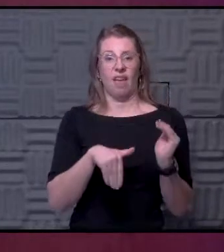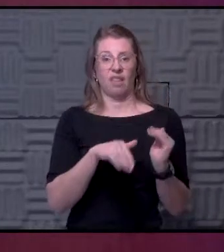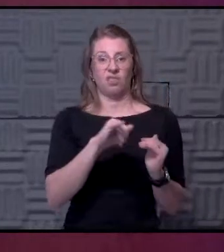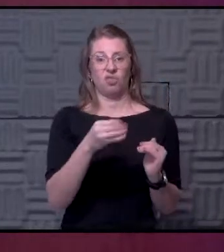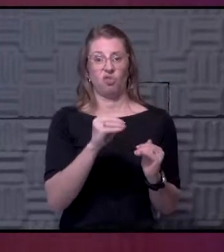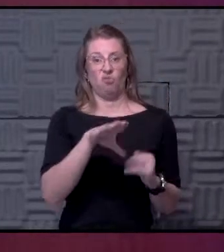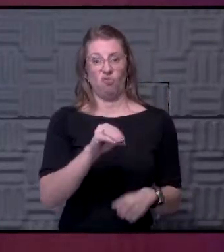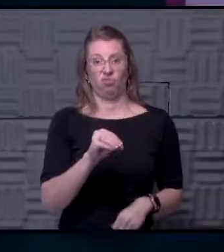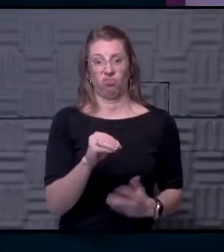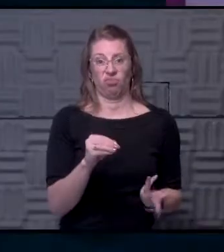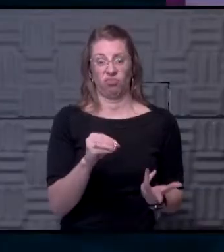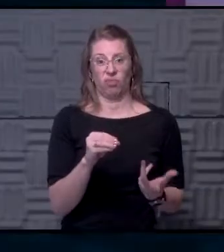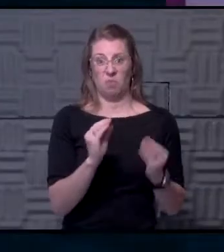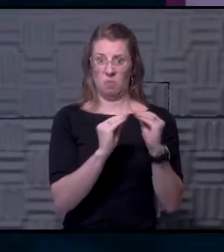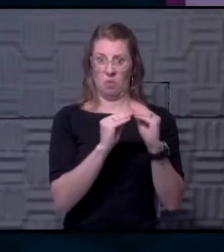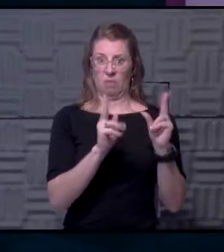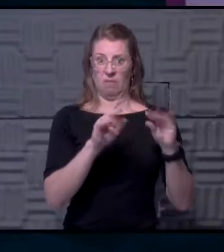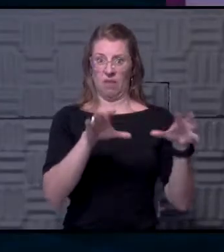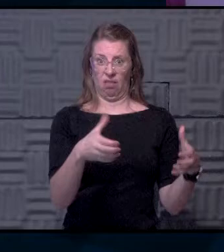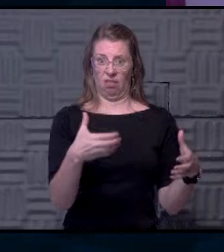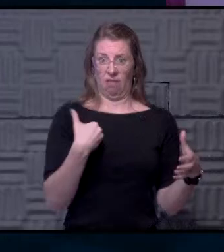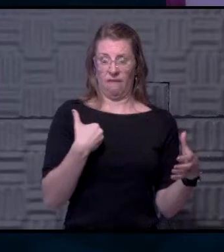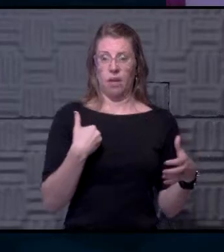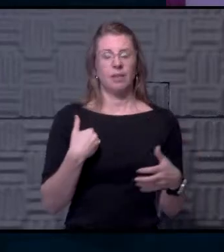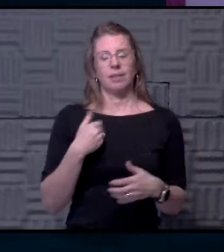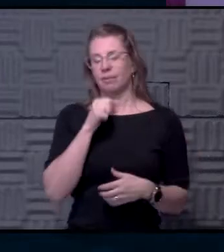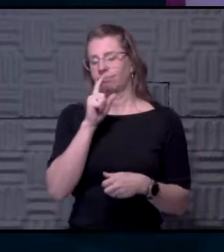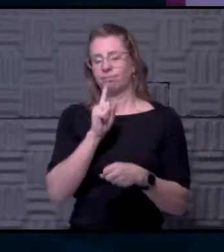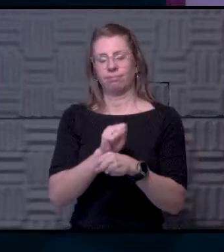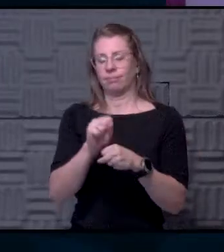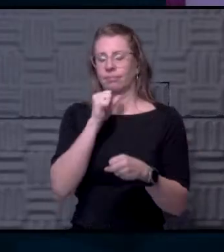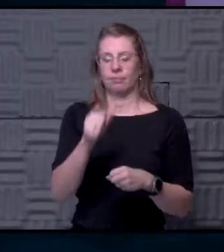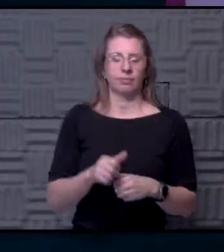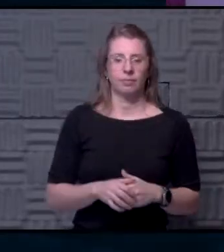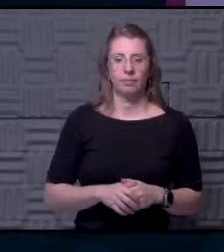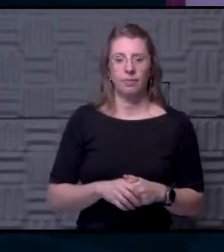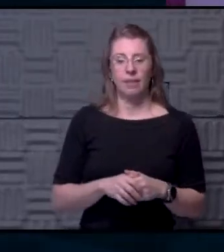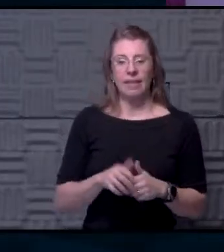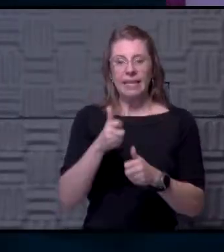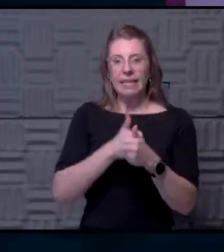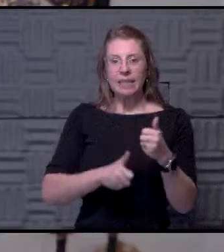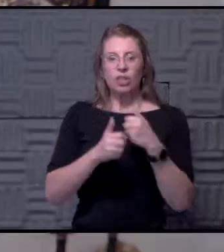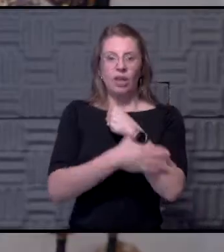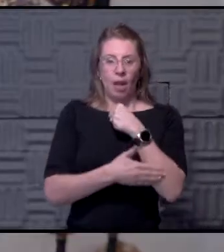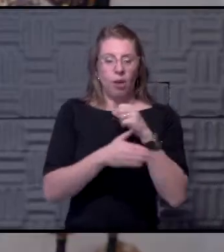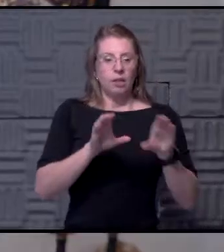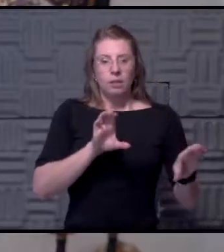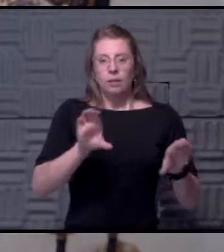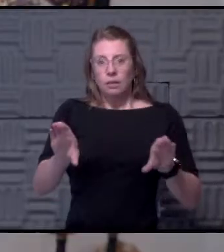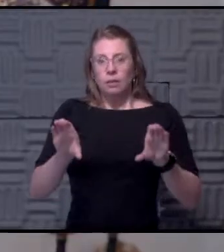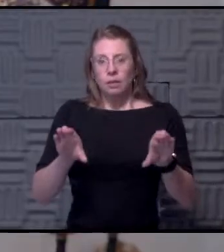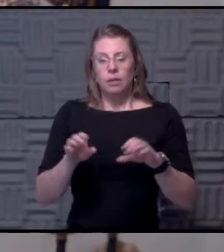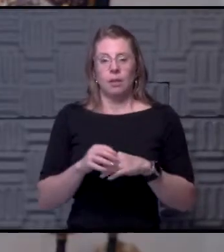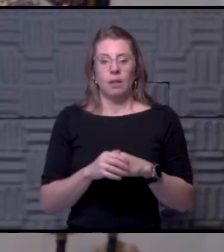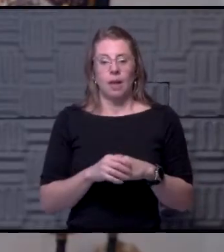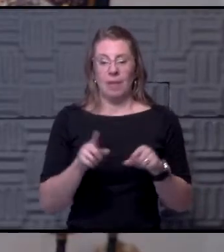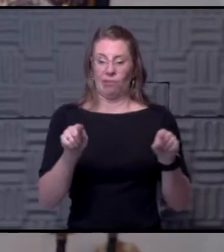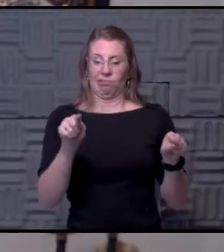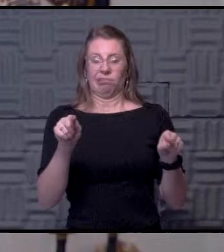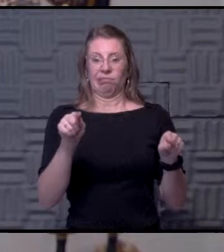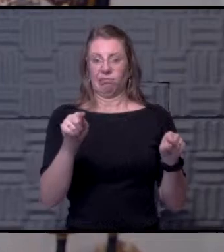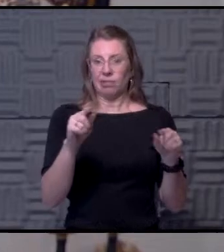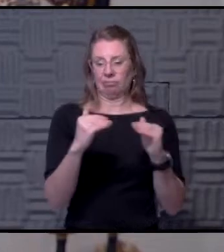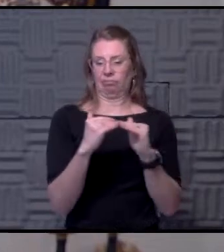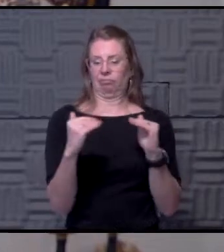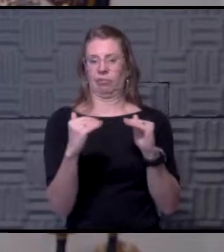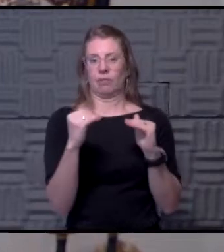even true? Is that really true, Lee? Because you and I have talked before. You've said it's been handed out by county. Yeah, neck and neck, those two. If you look